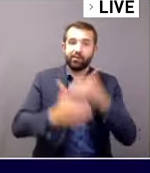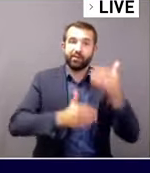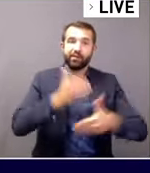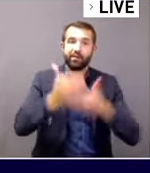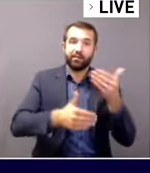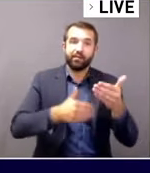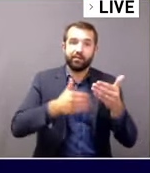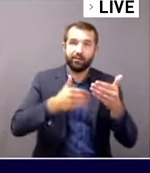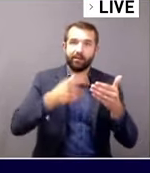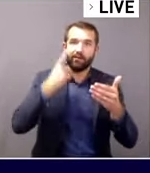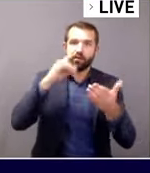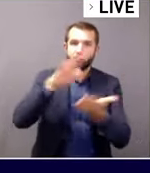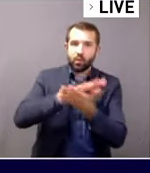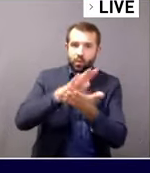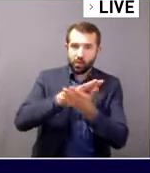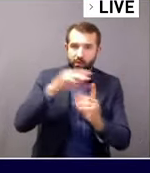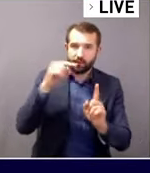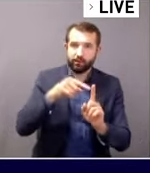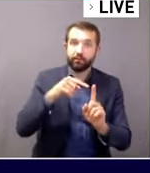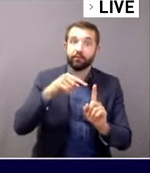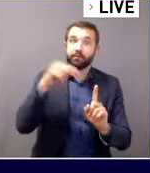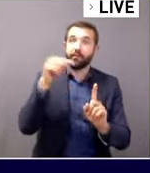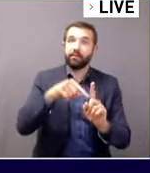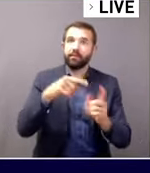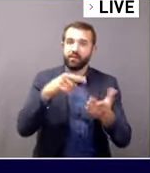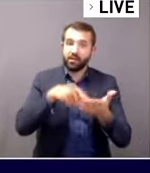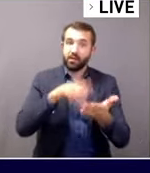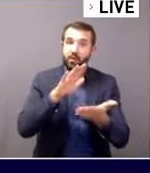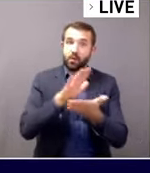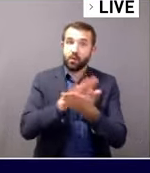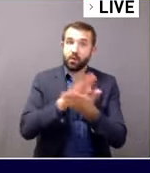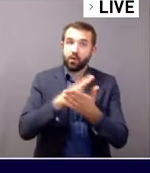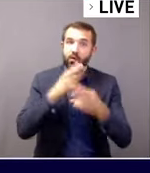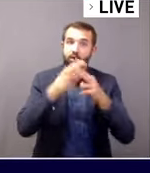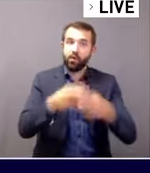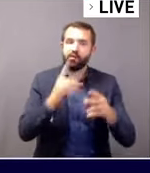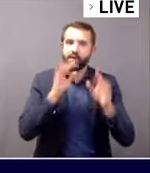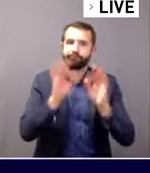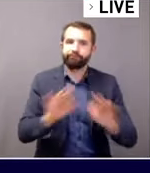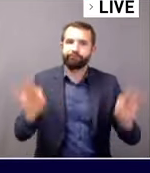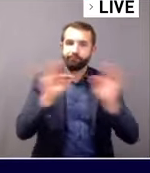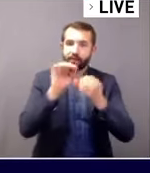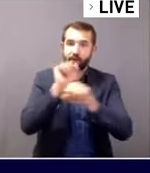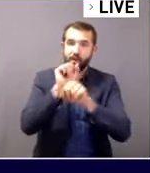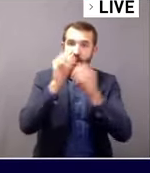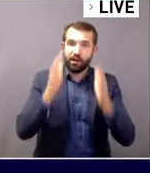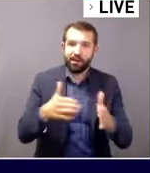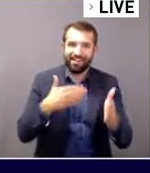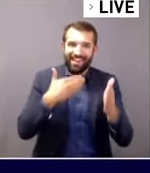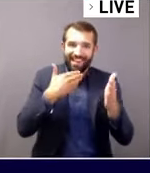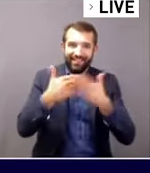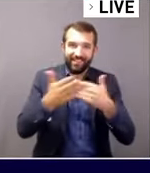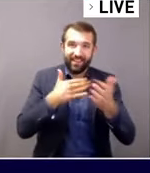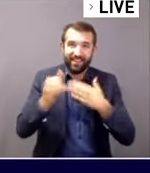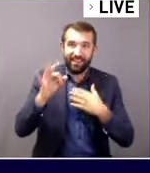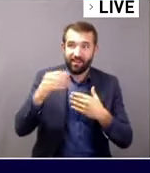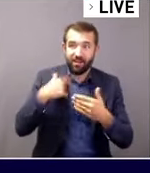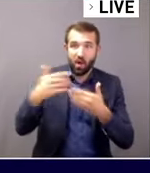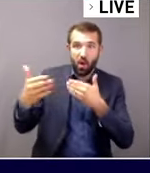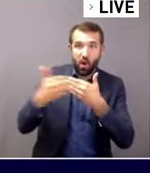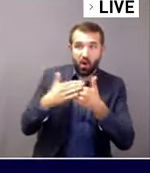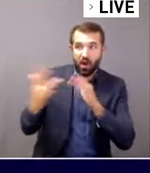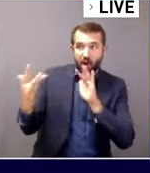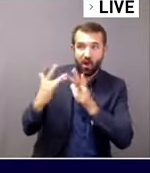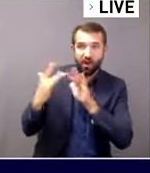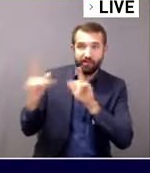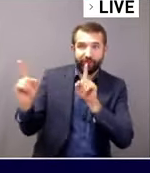staff are considered essential workers, even if they are in close contact with a confirmed case, they may return to work so